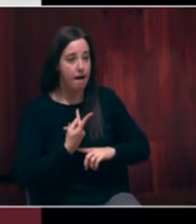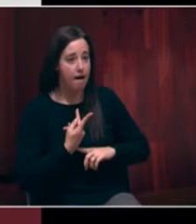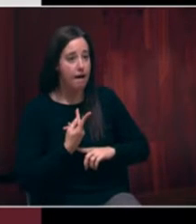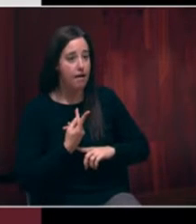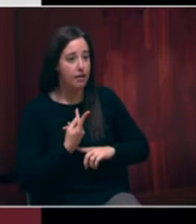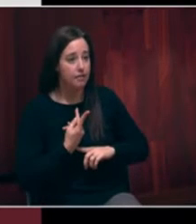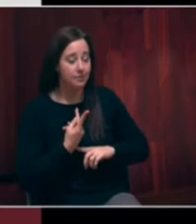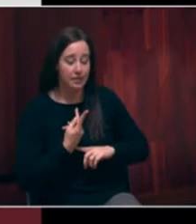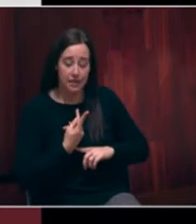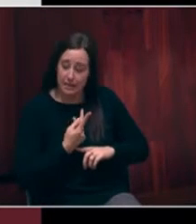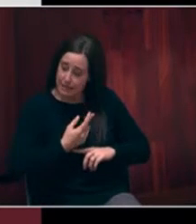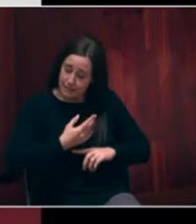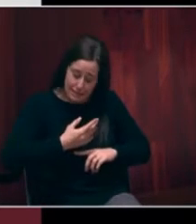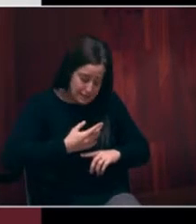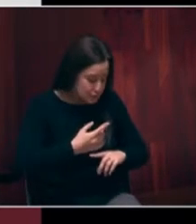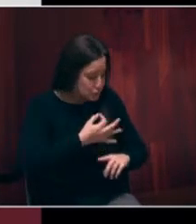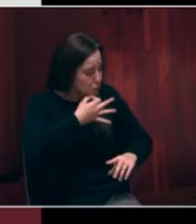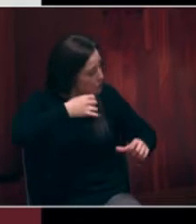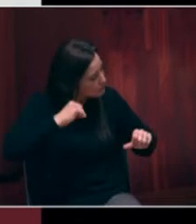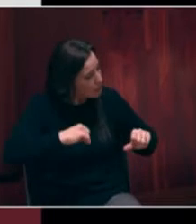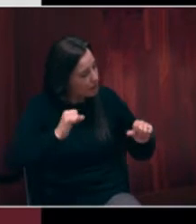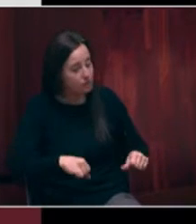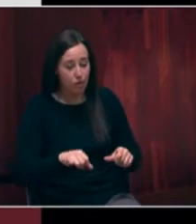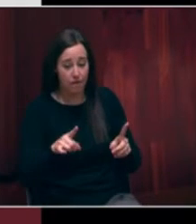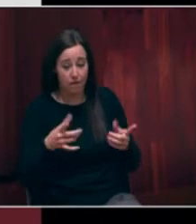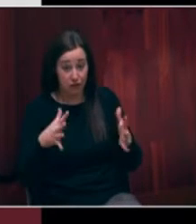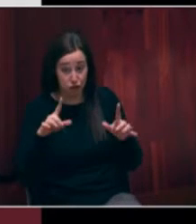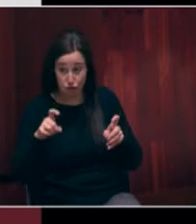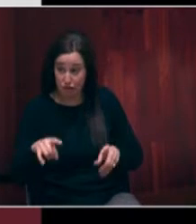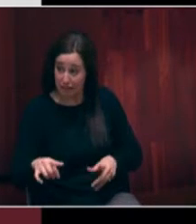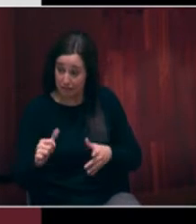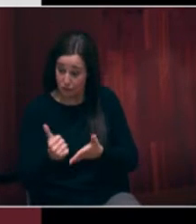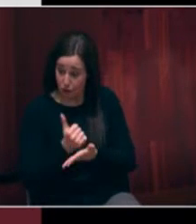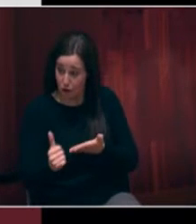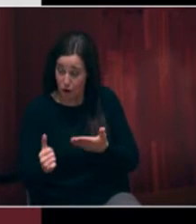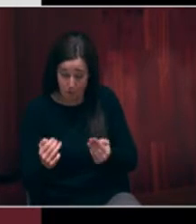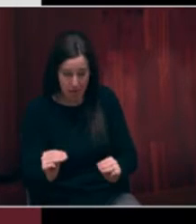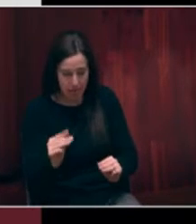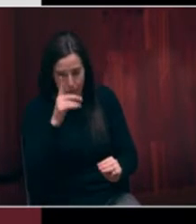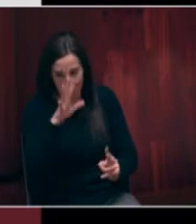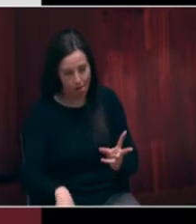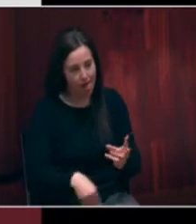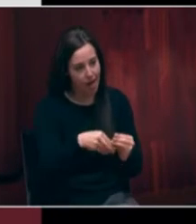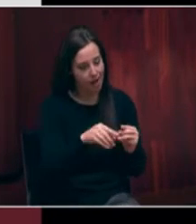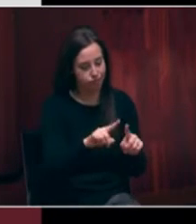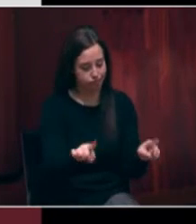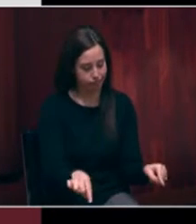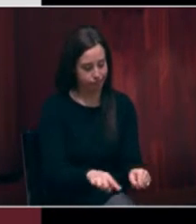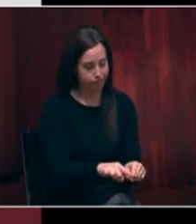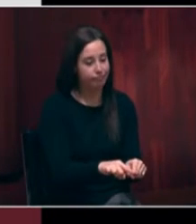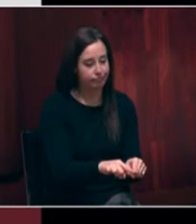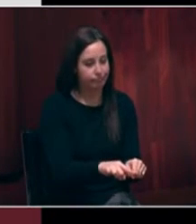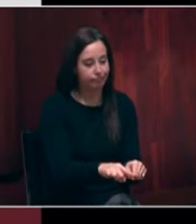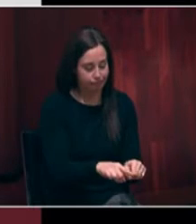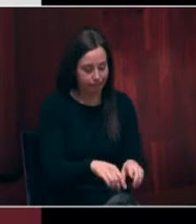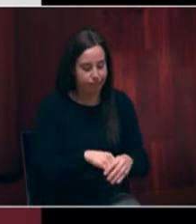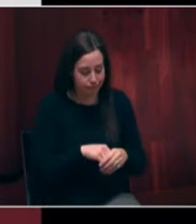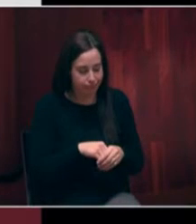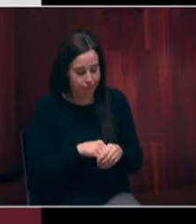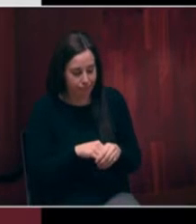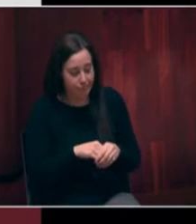card module tested and positive that it's working accurately, we'll enable that, and then you'll be able to do that without engaging that. It'll